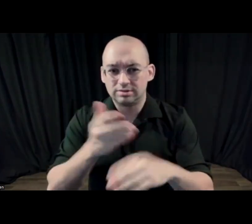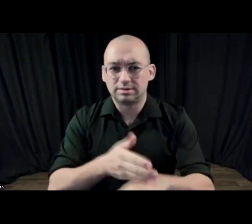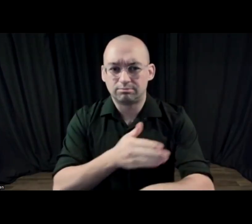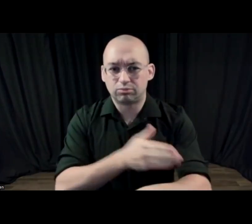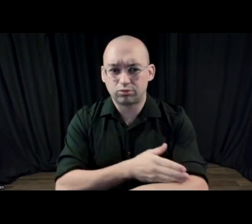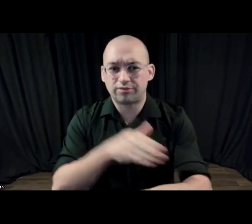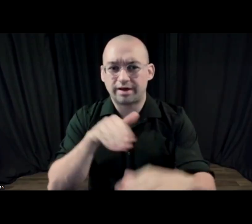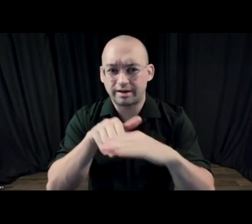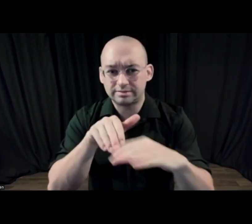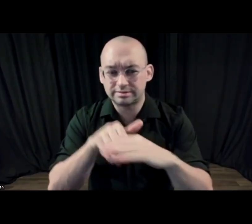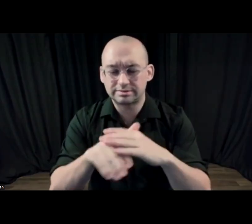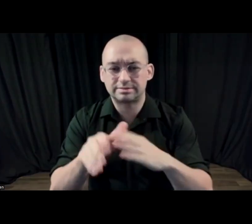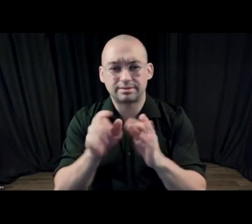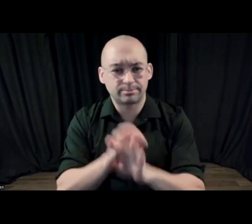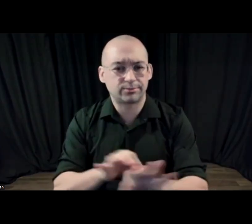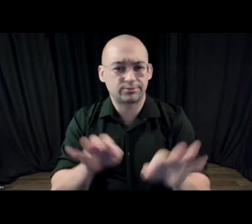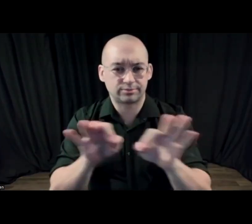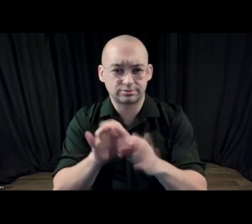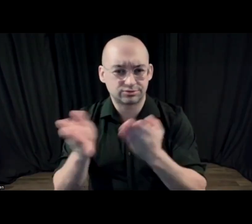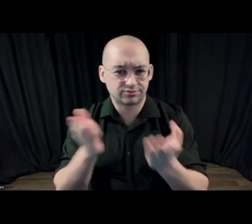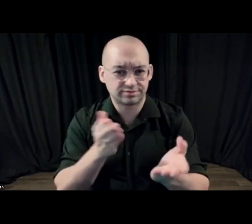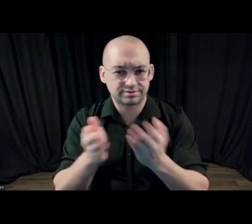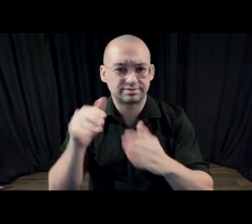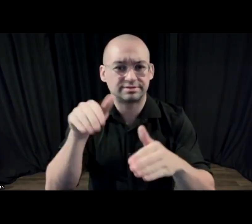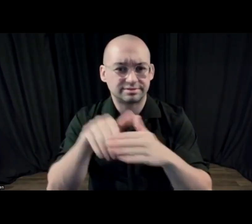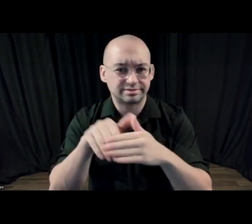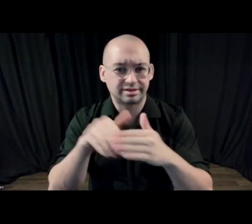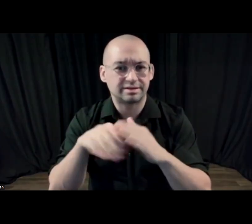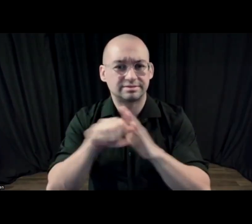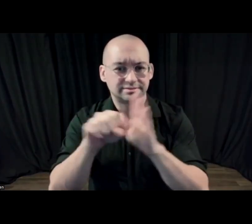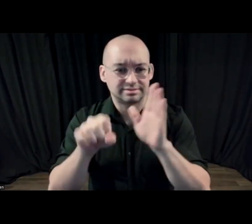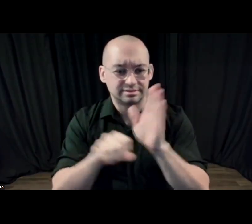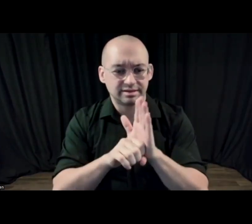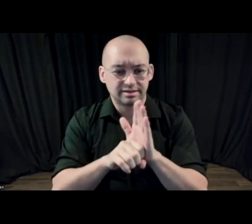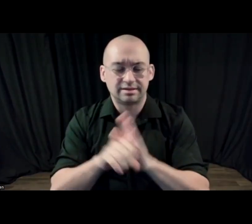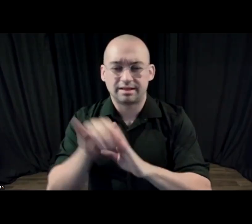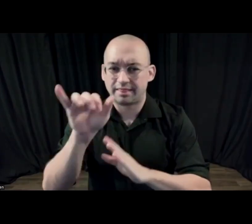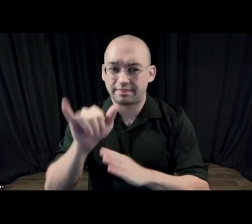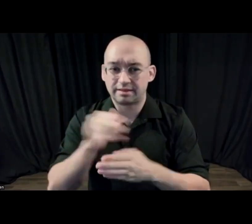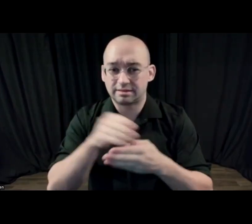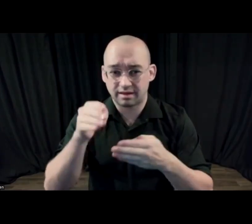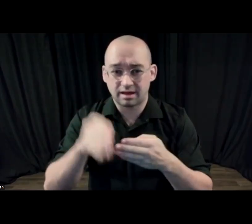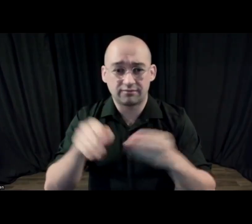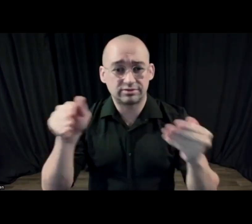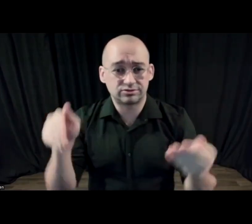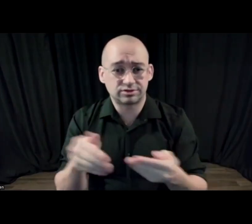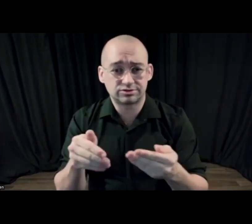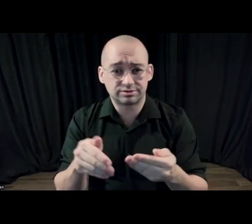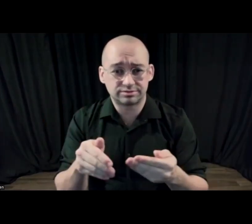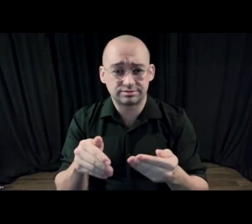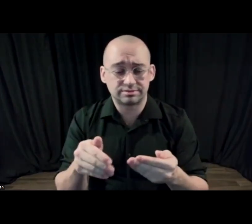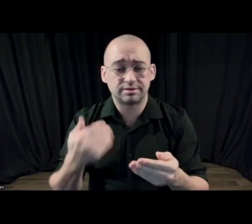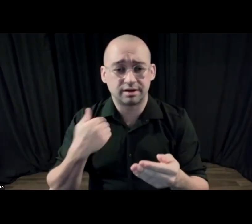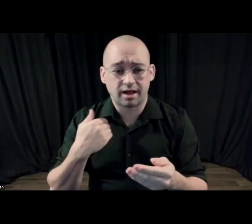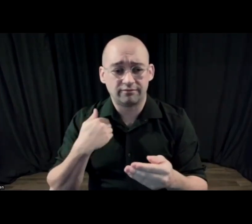essential services within our state. So that's the end of my introduction, and we have a lot of